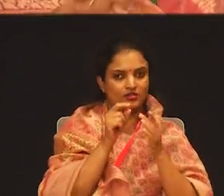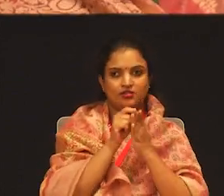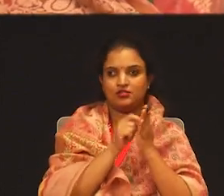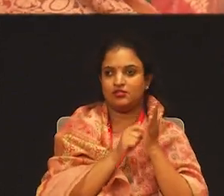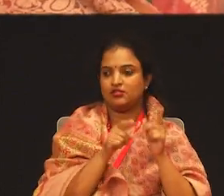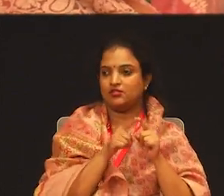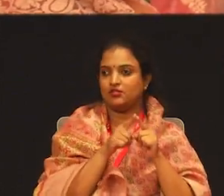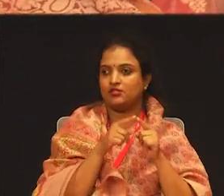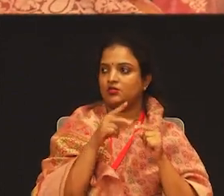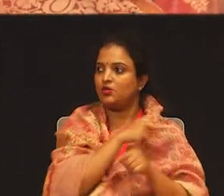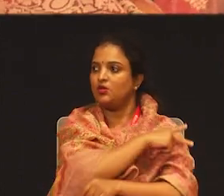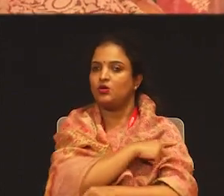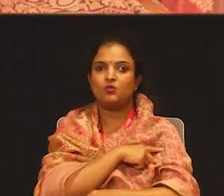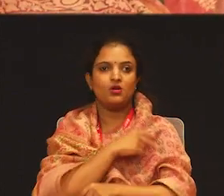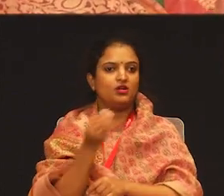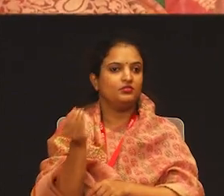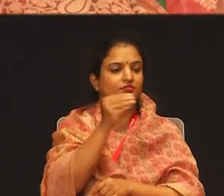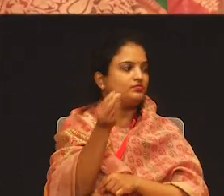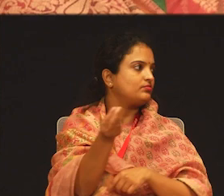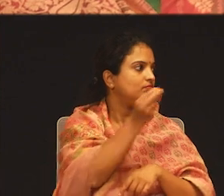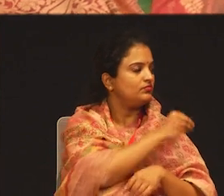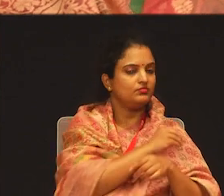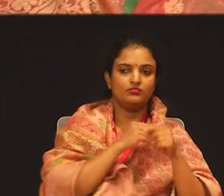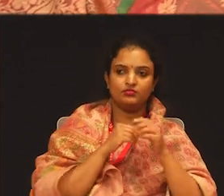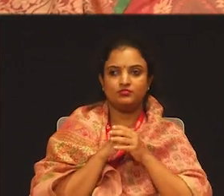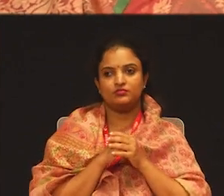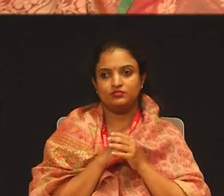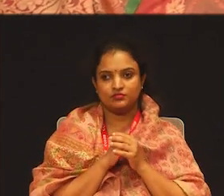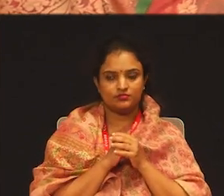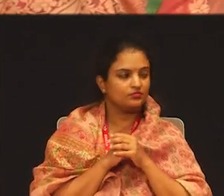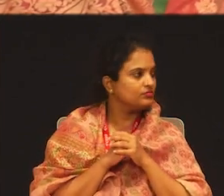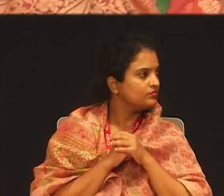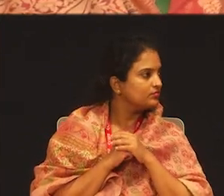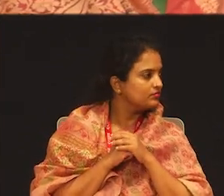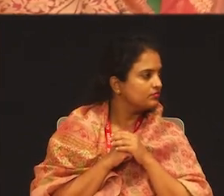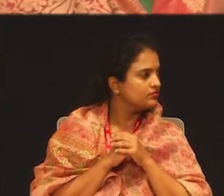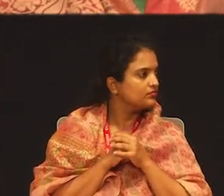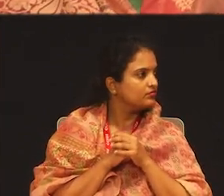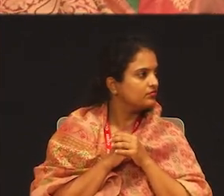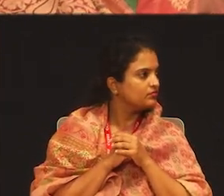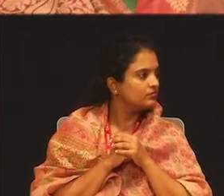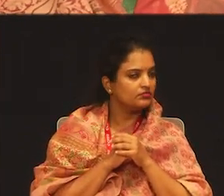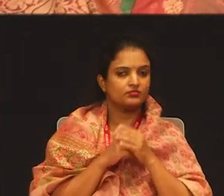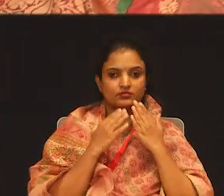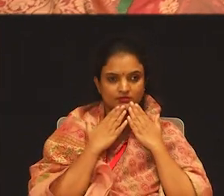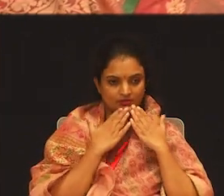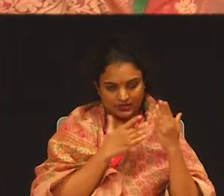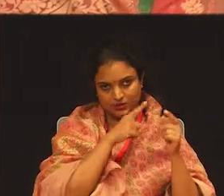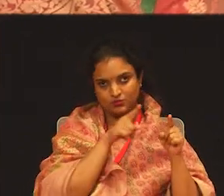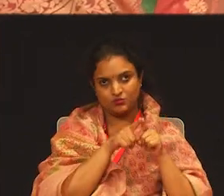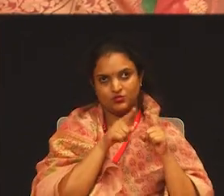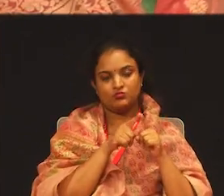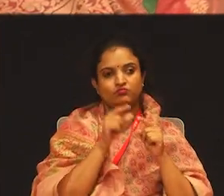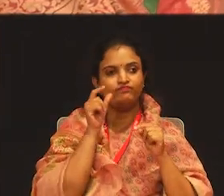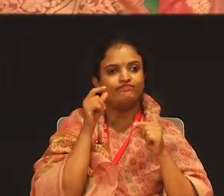red tag volunteers, and they will forward it, take it towards the end of the session. Thank you, ma'am, for your